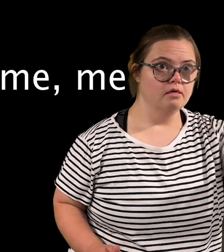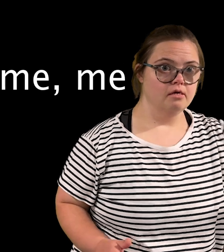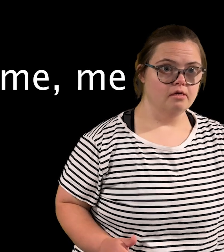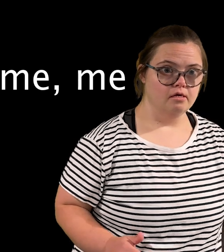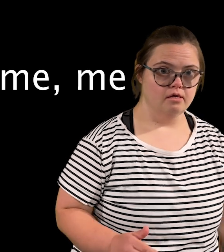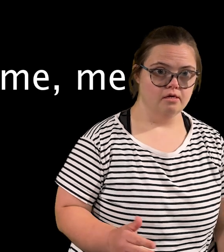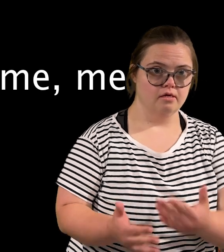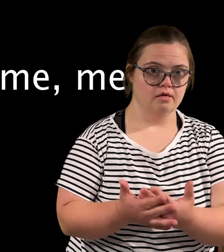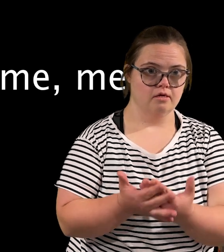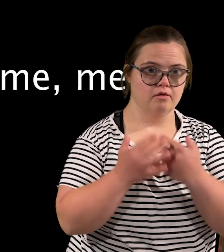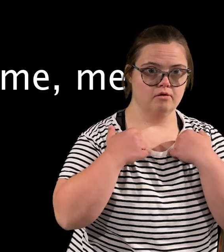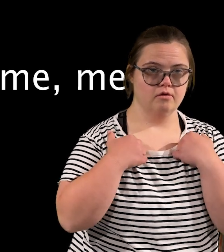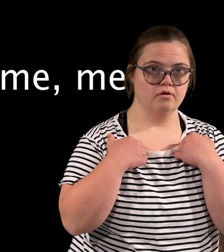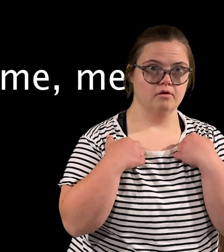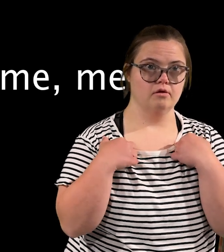have